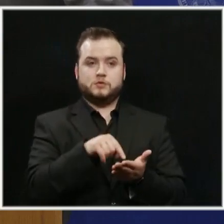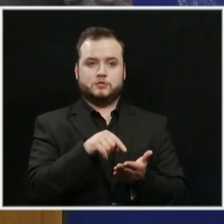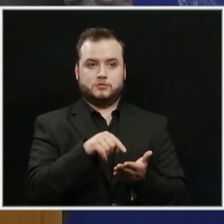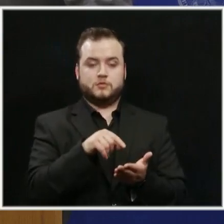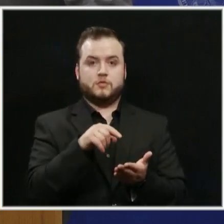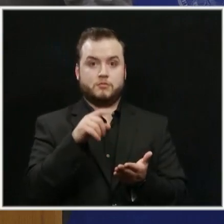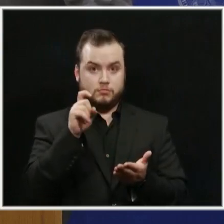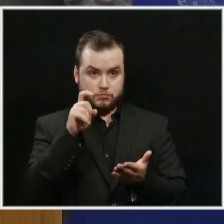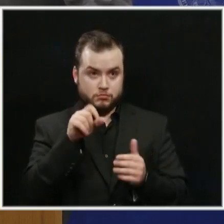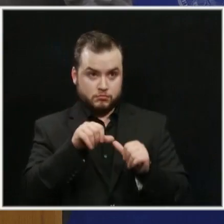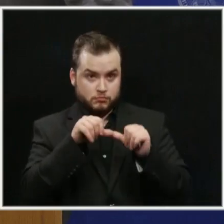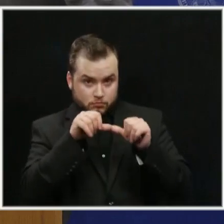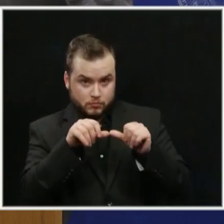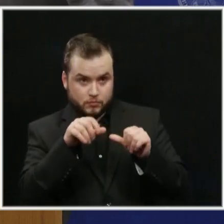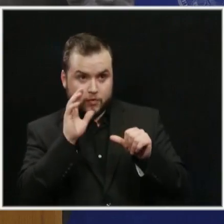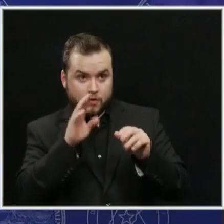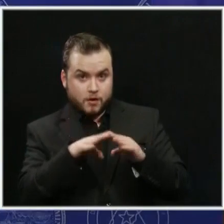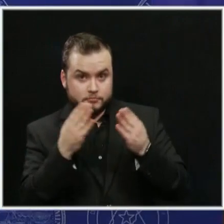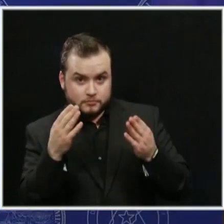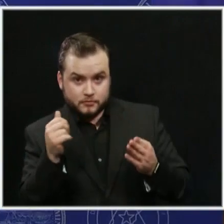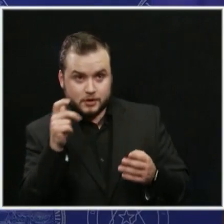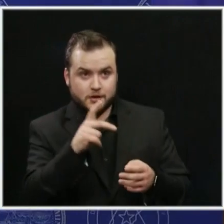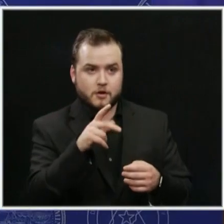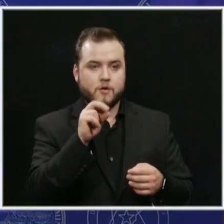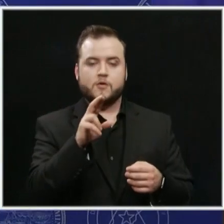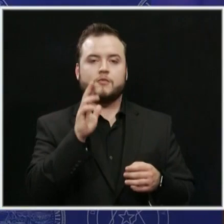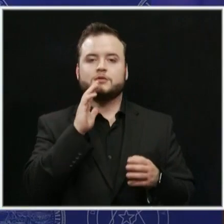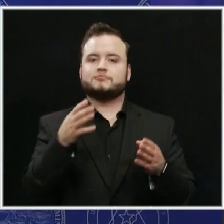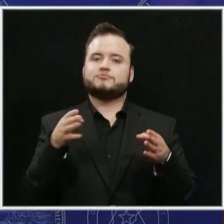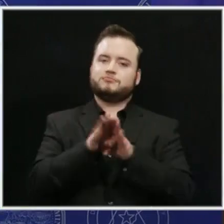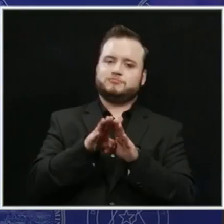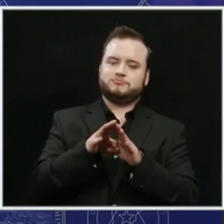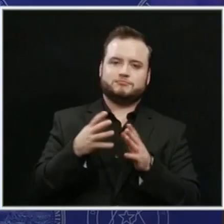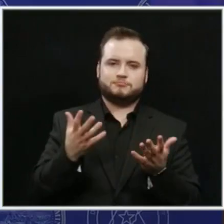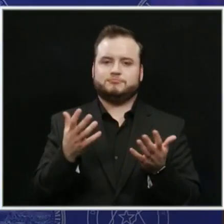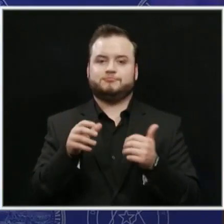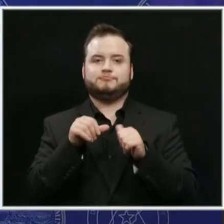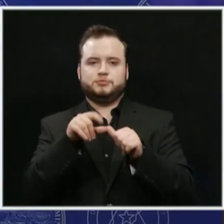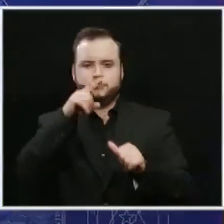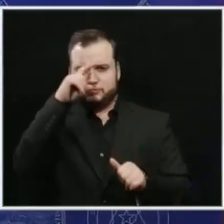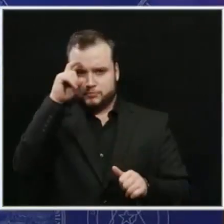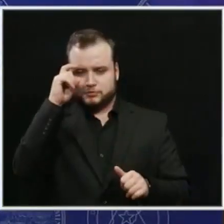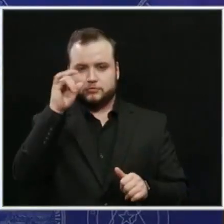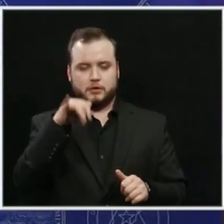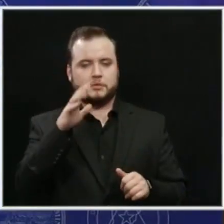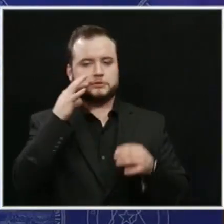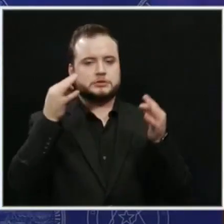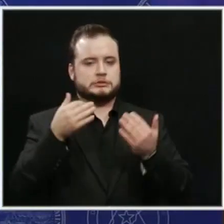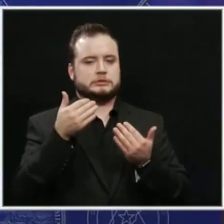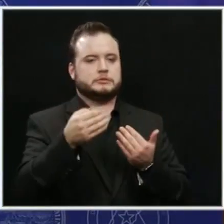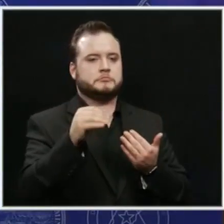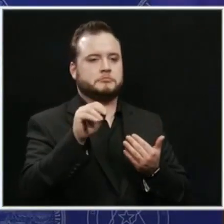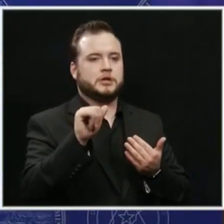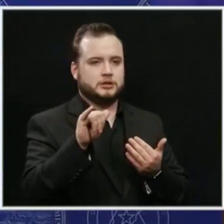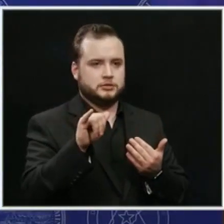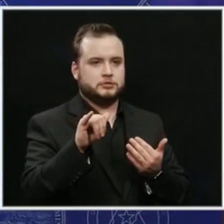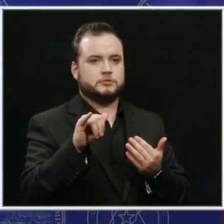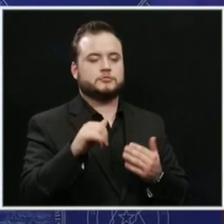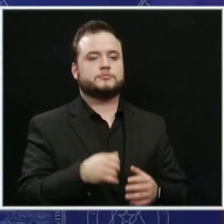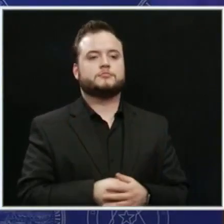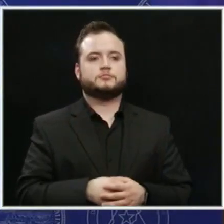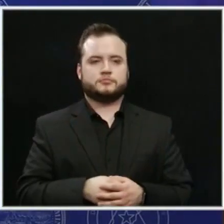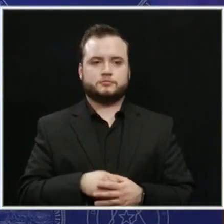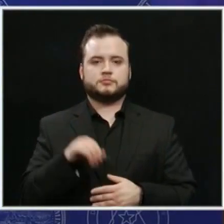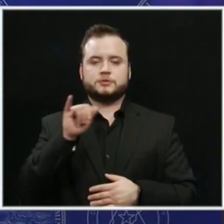time, does it make sense to bring them back? These other activities, again, you're right, like youth sports and things, it's just that you've got people in close contact with one another,